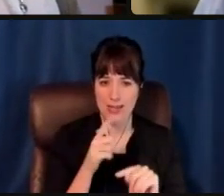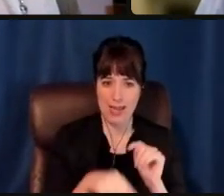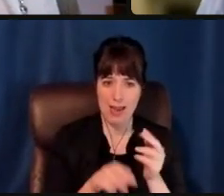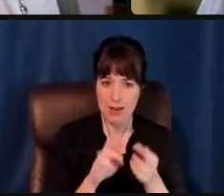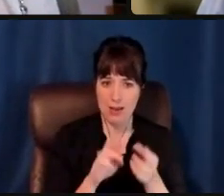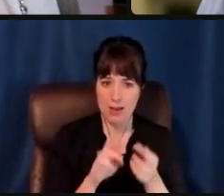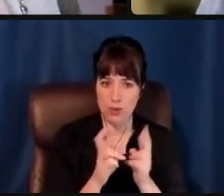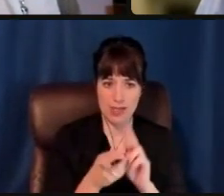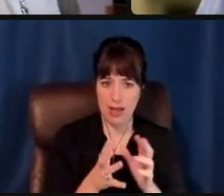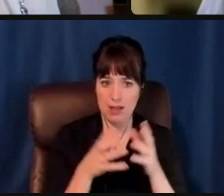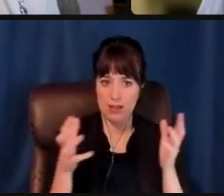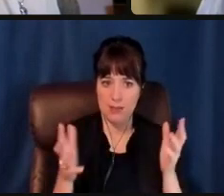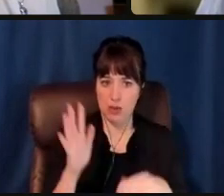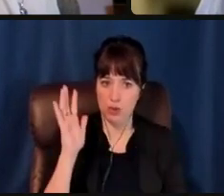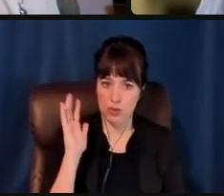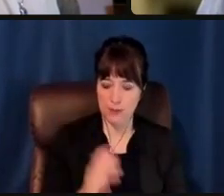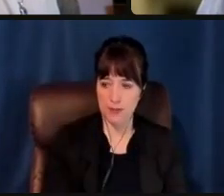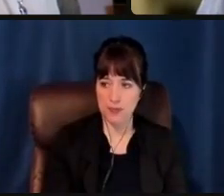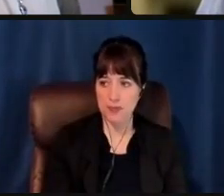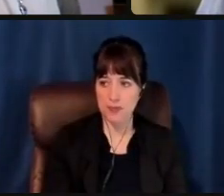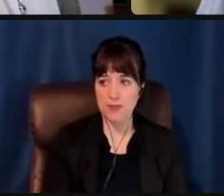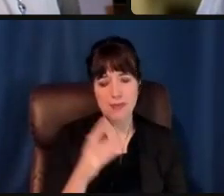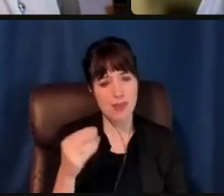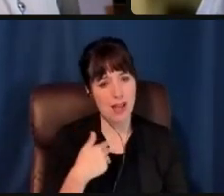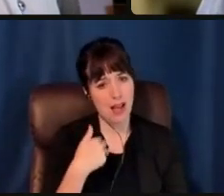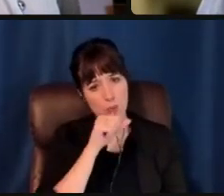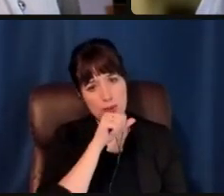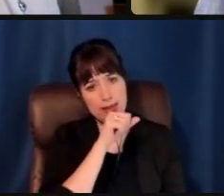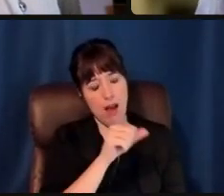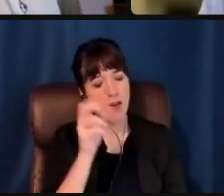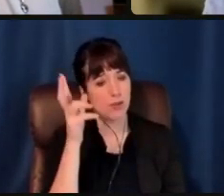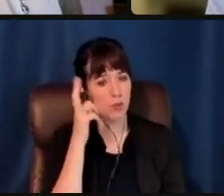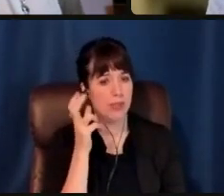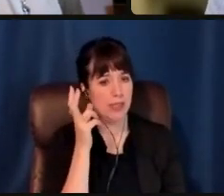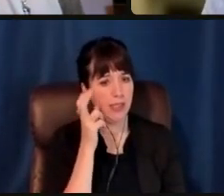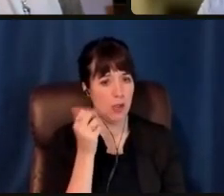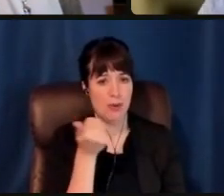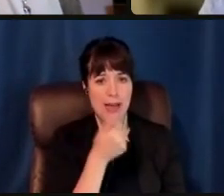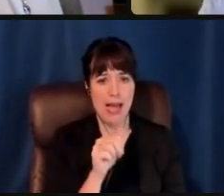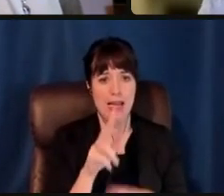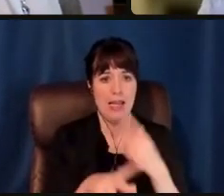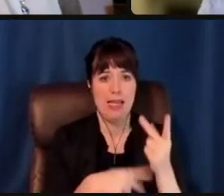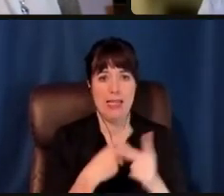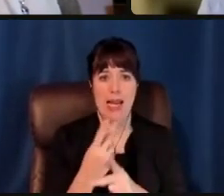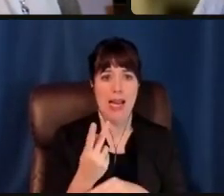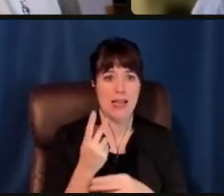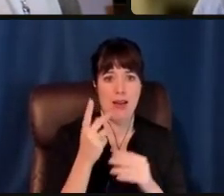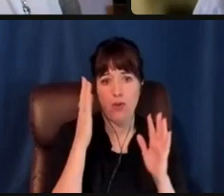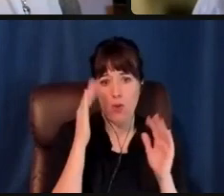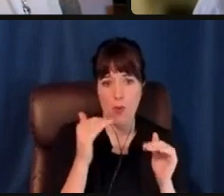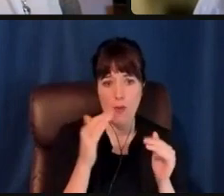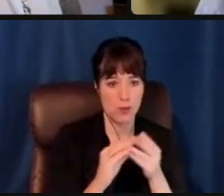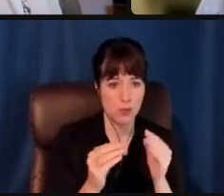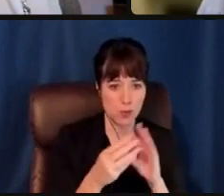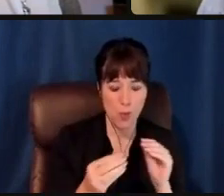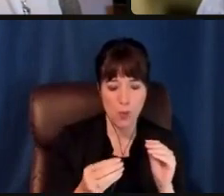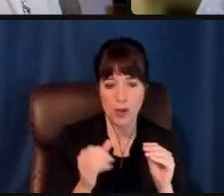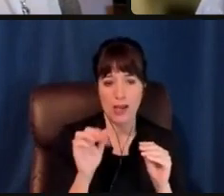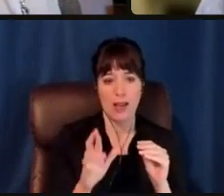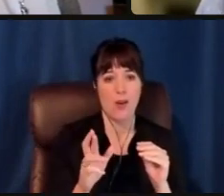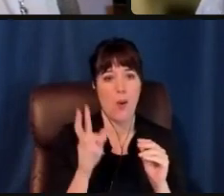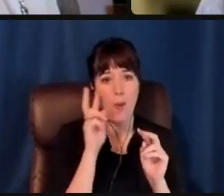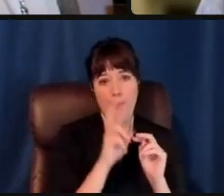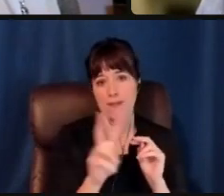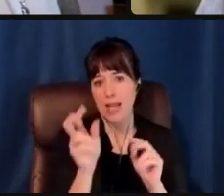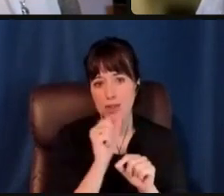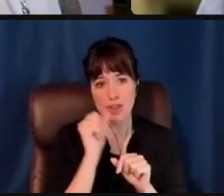as much as we used to. And I would love to hear any kind of hopeful story or vision